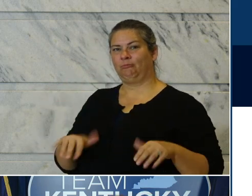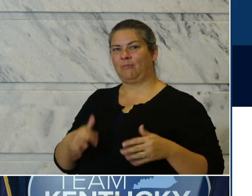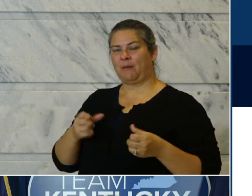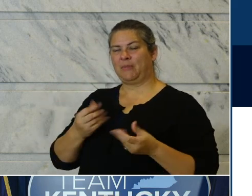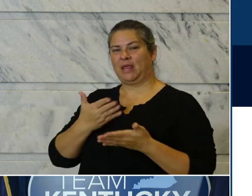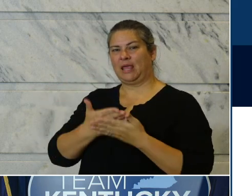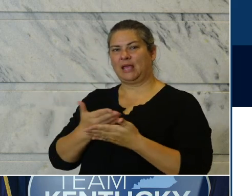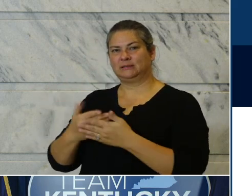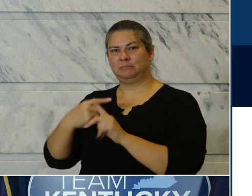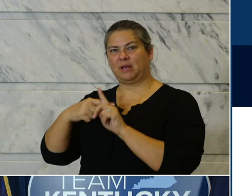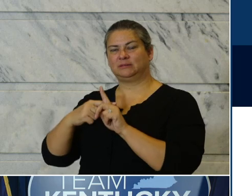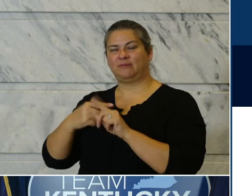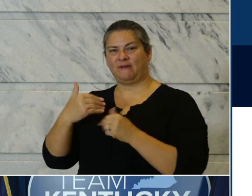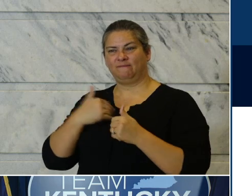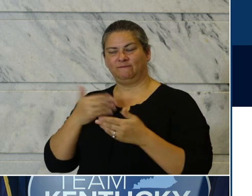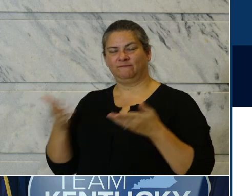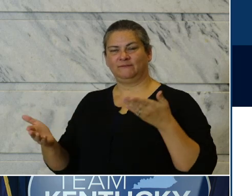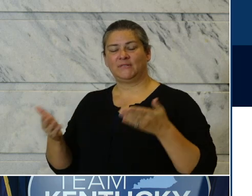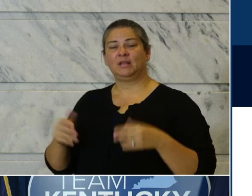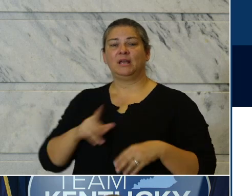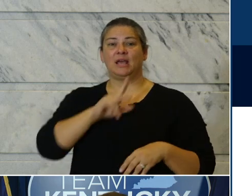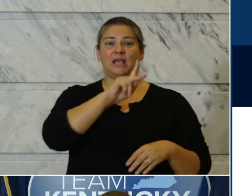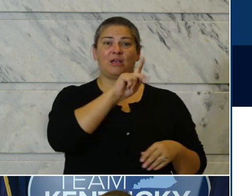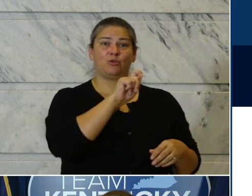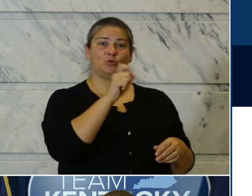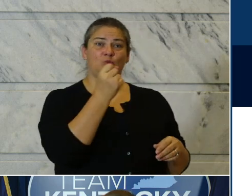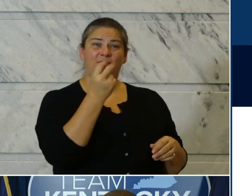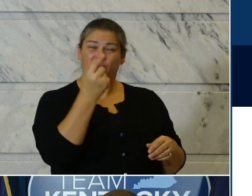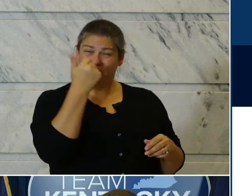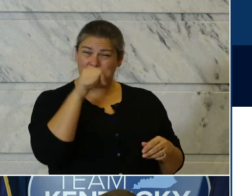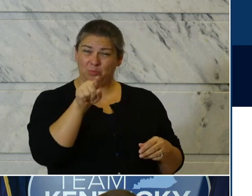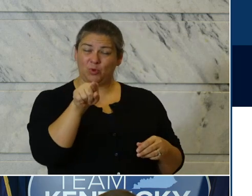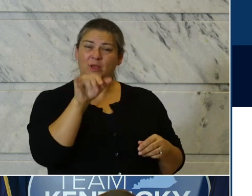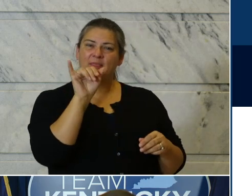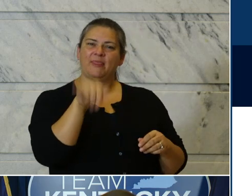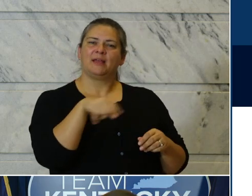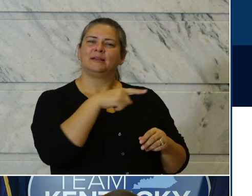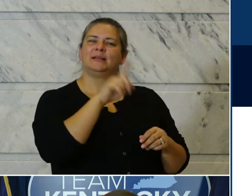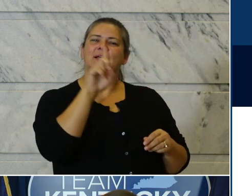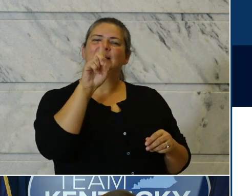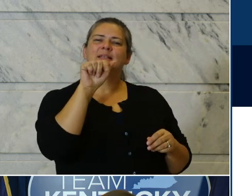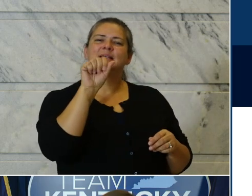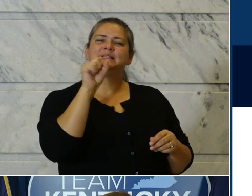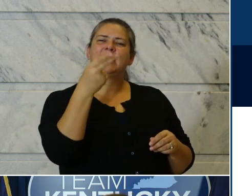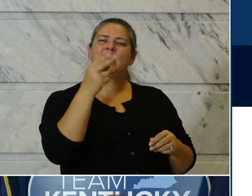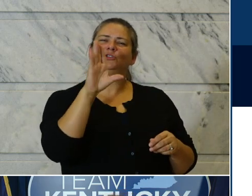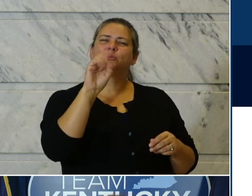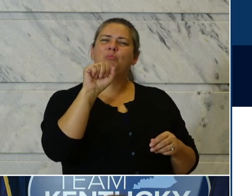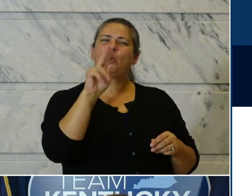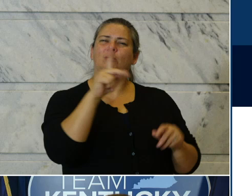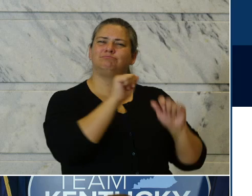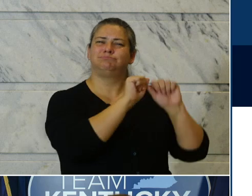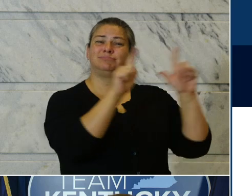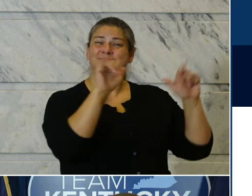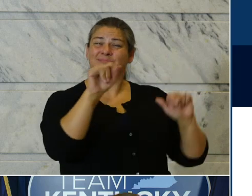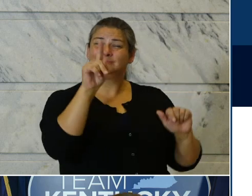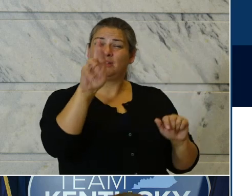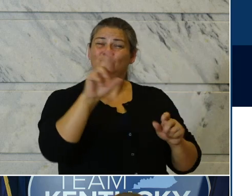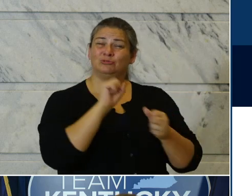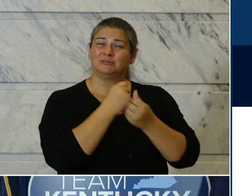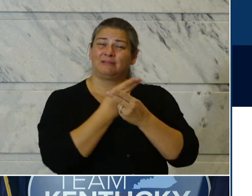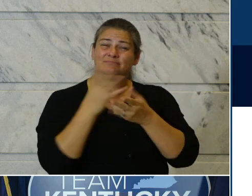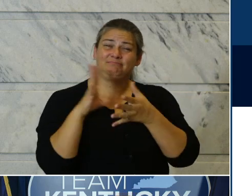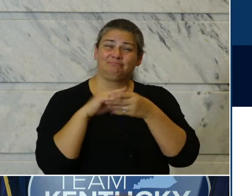cases that are there. K through 12, remember, this lags the dashboard that Dr. Stack will talk